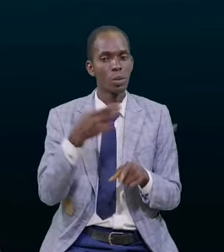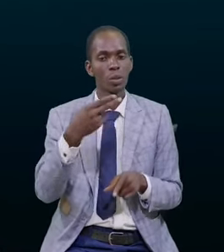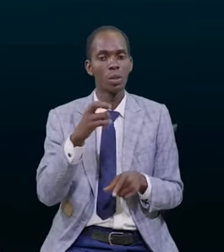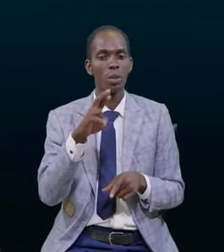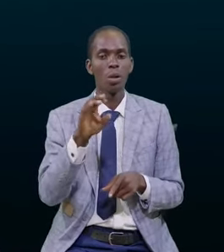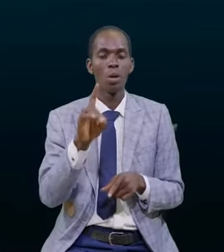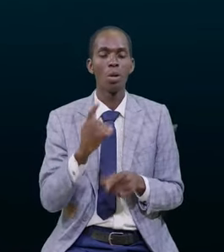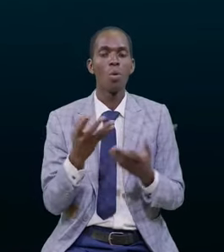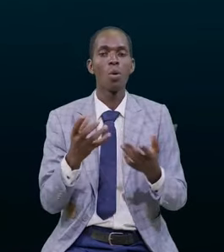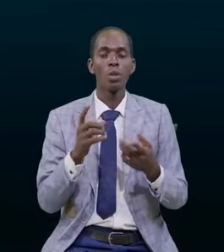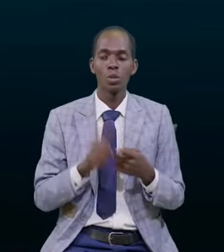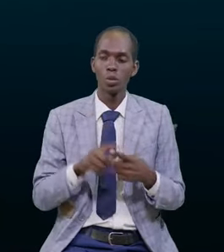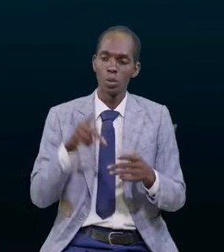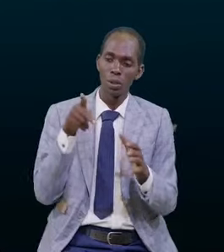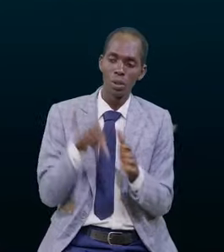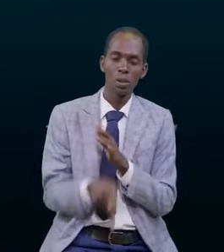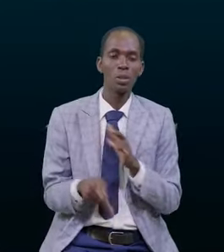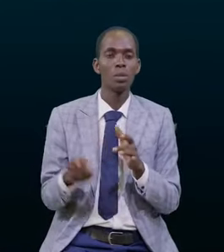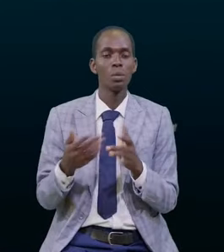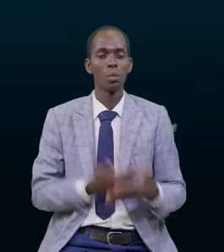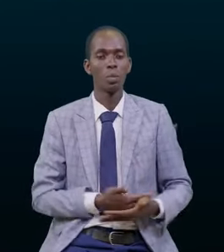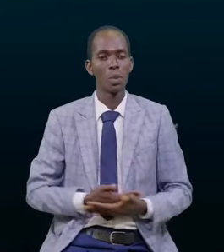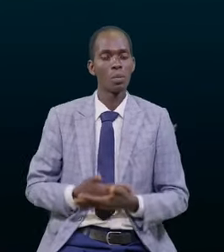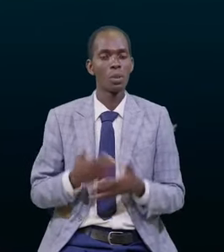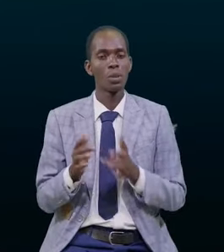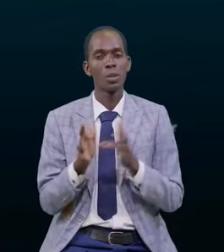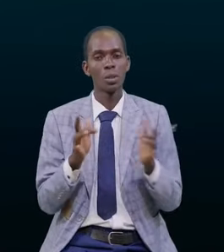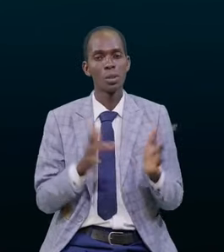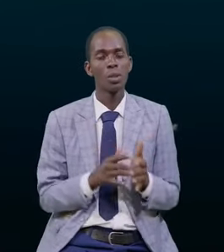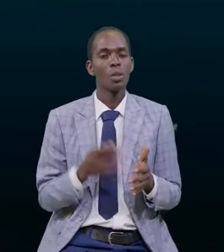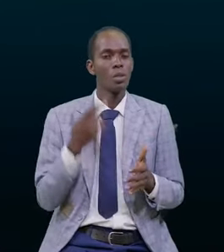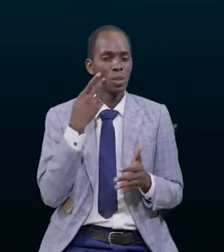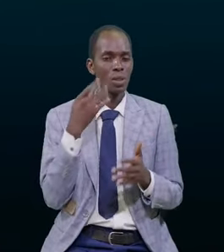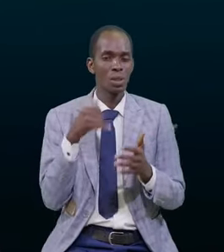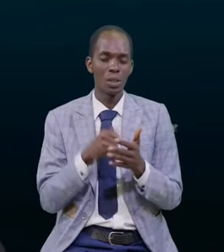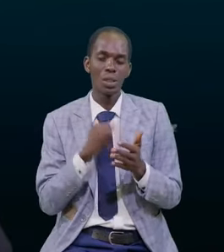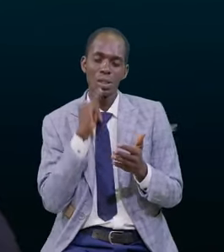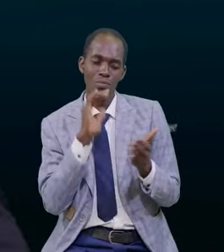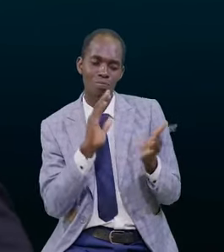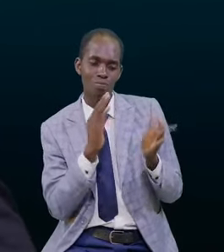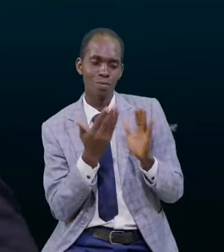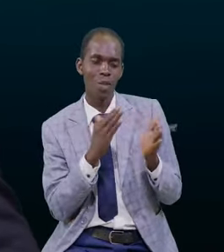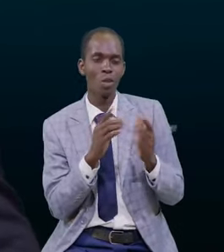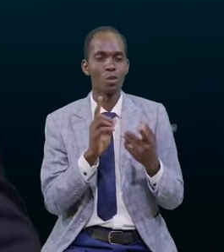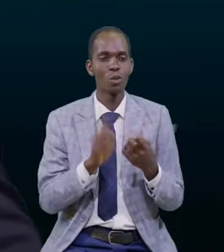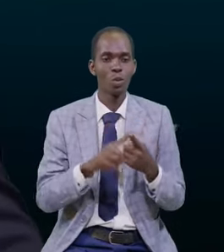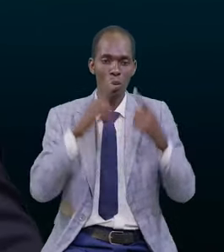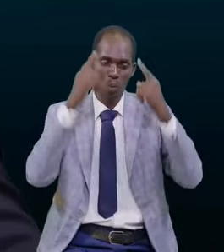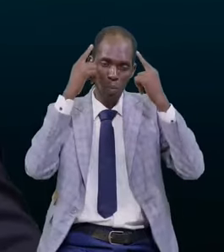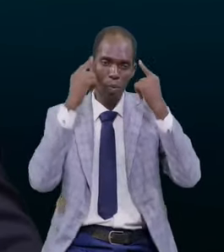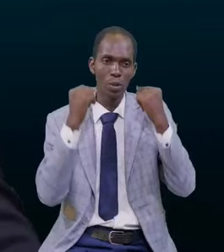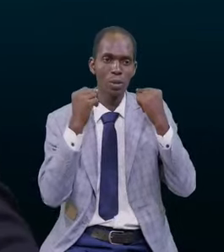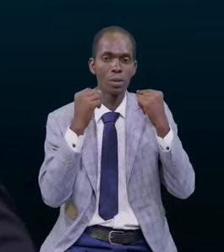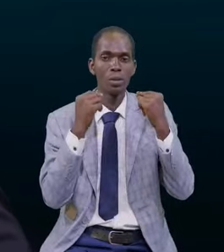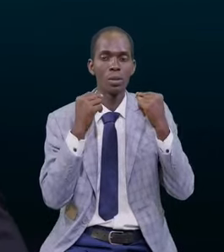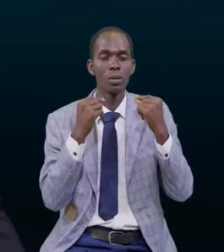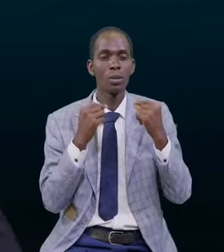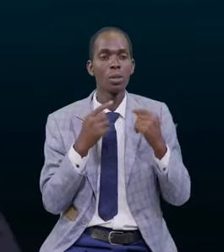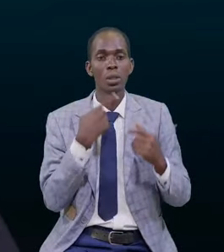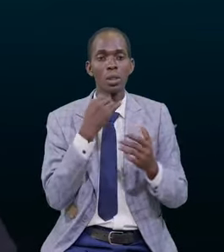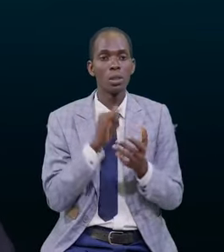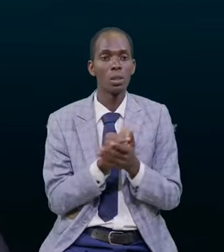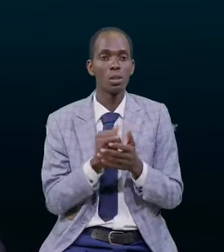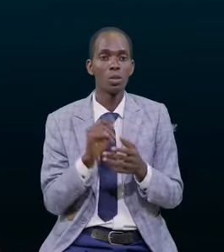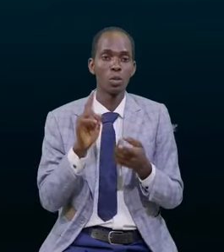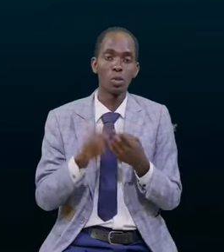Jesus and there are so many similarities can we can draw a prophet like unto me it says unto him ye